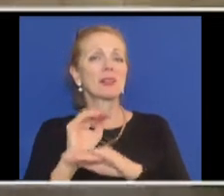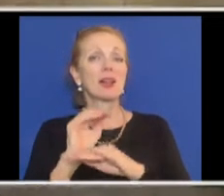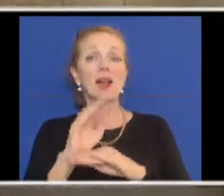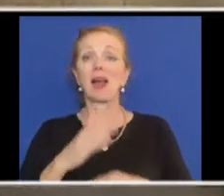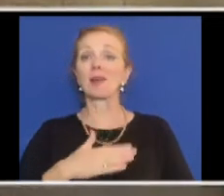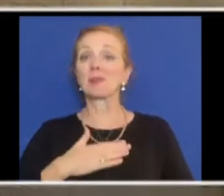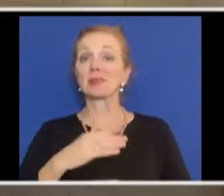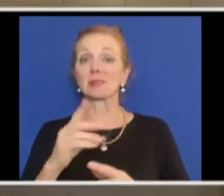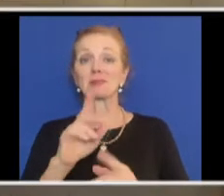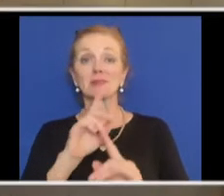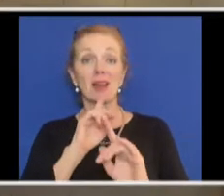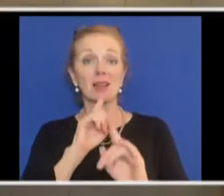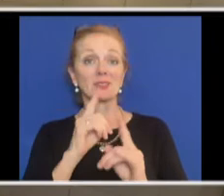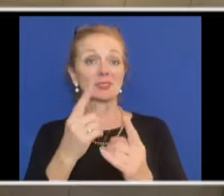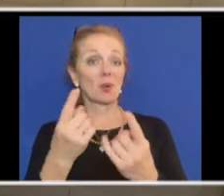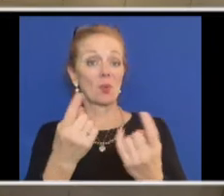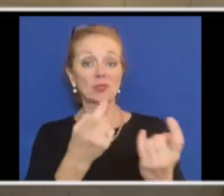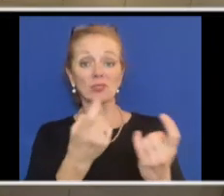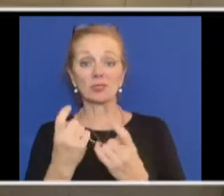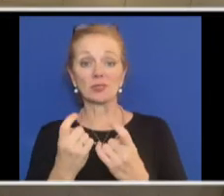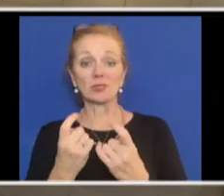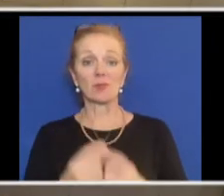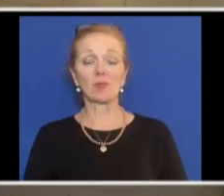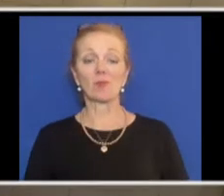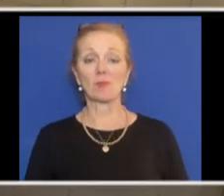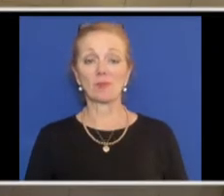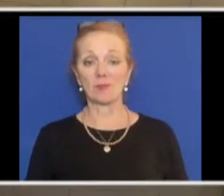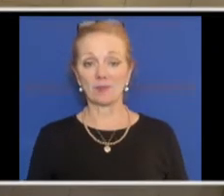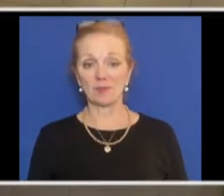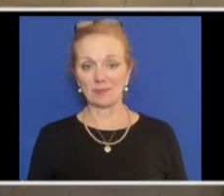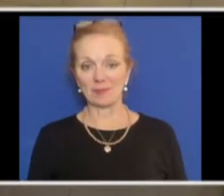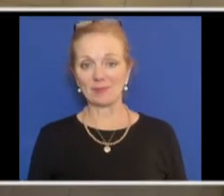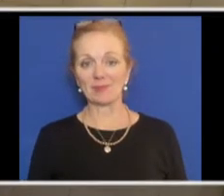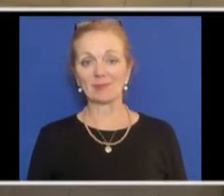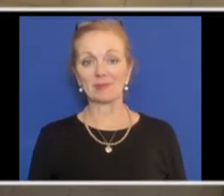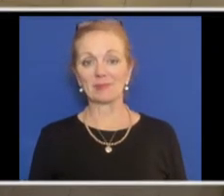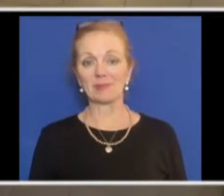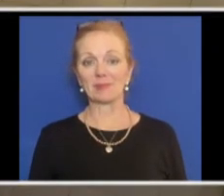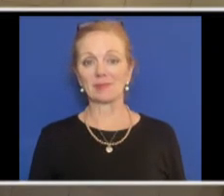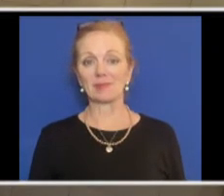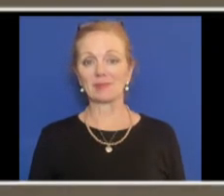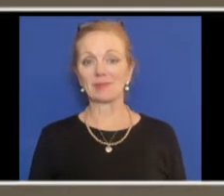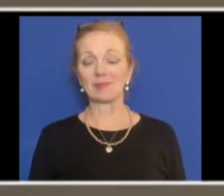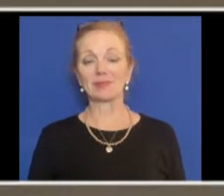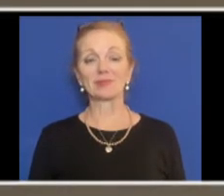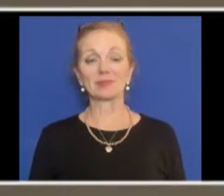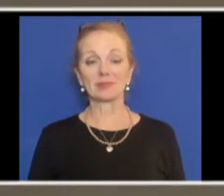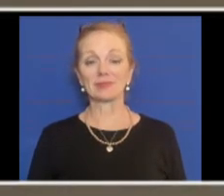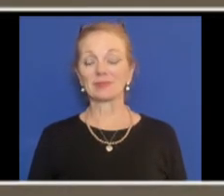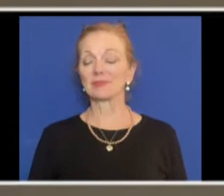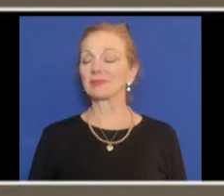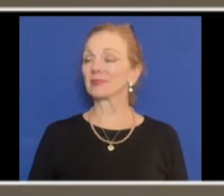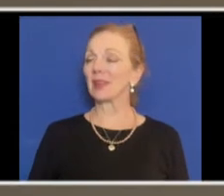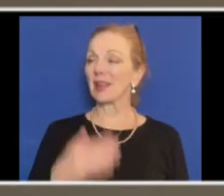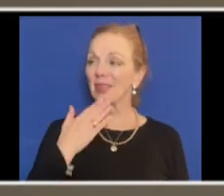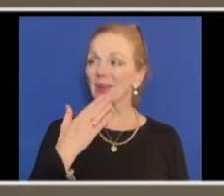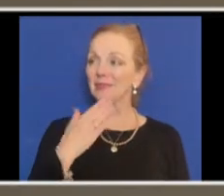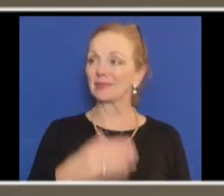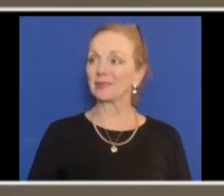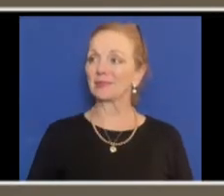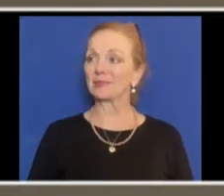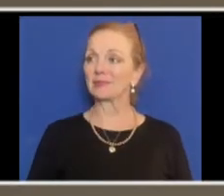answer any questions thank you very much Miss Johnson thank you um